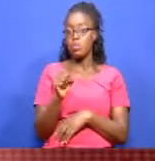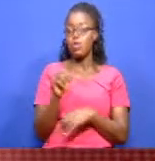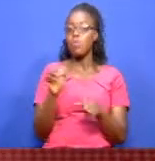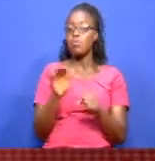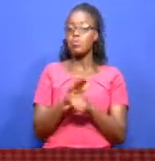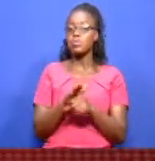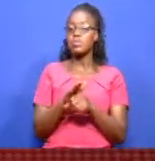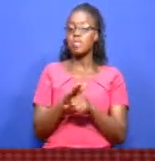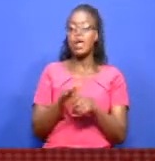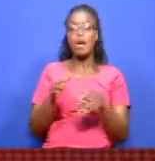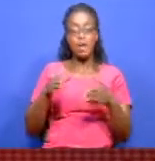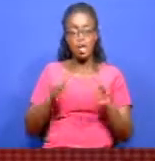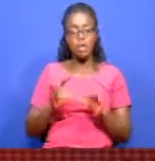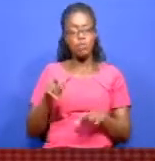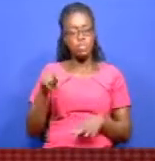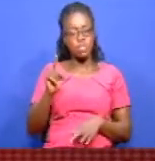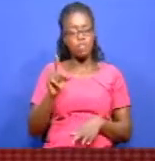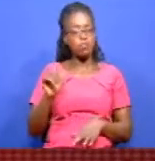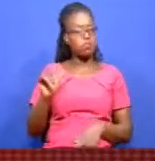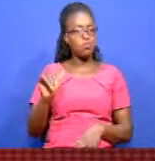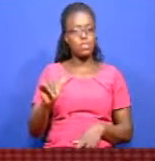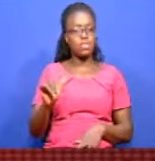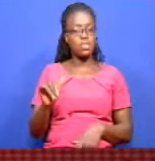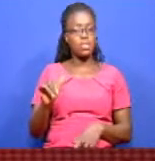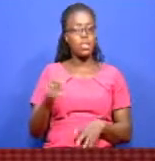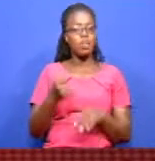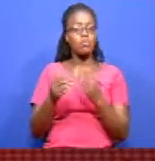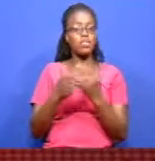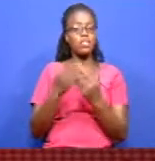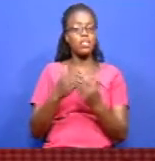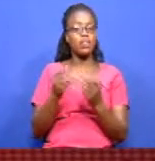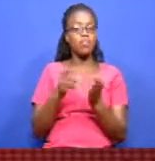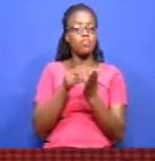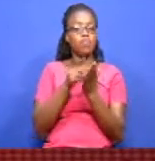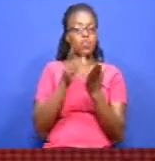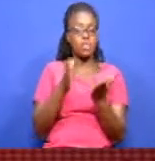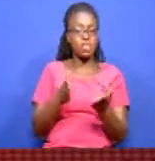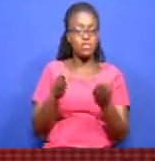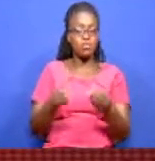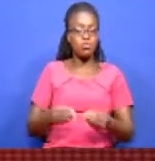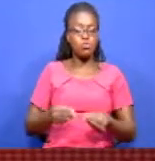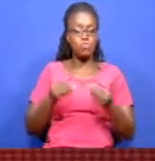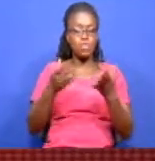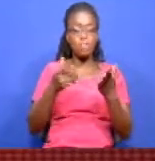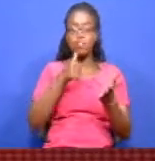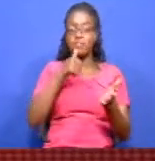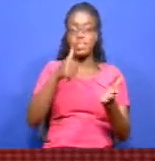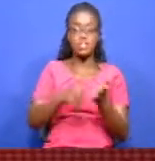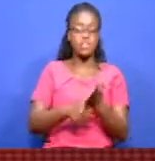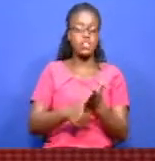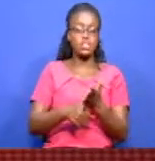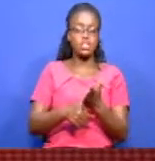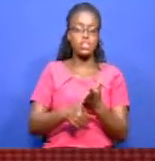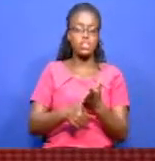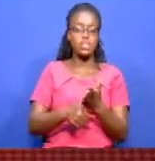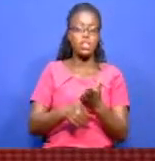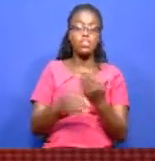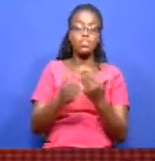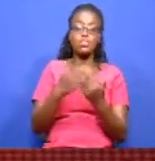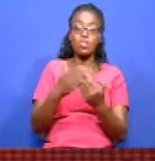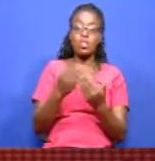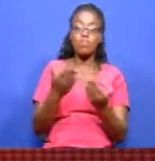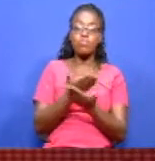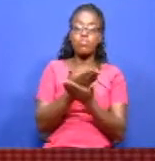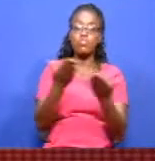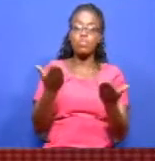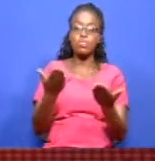under self-quarantine under the care of doctors who submitted letters of obligation to take care of those